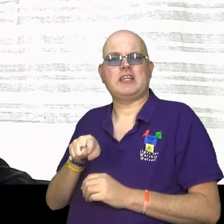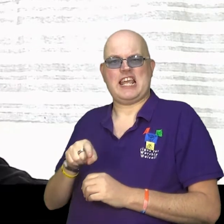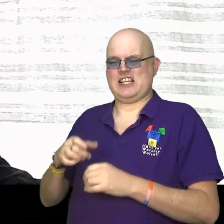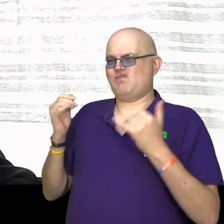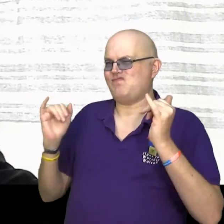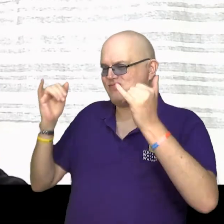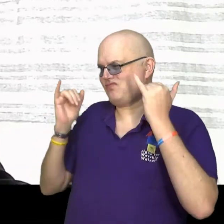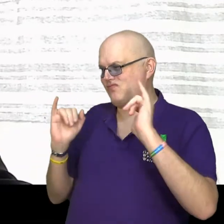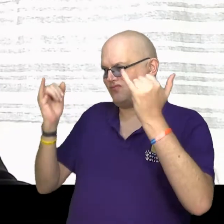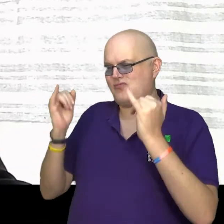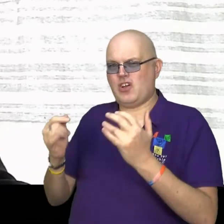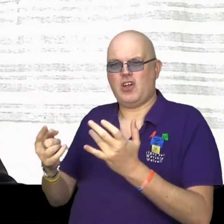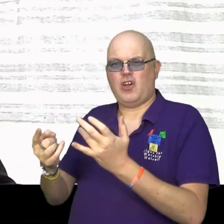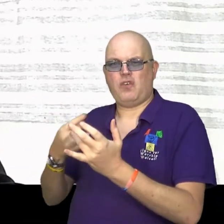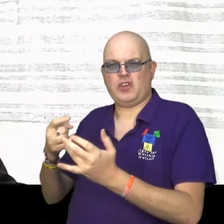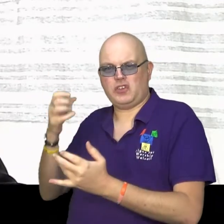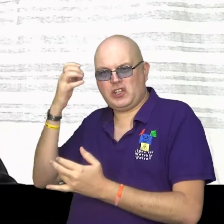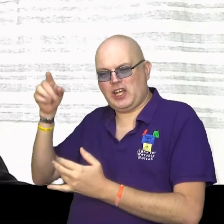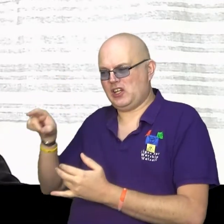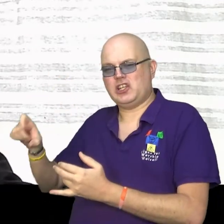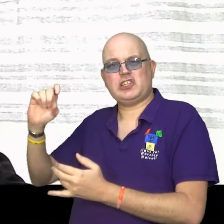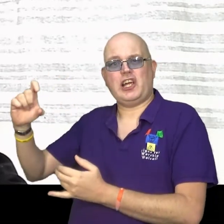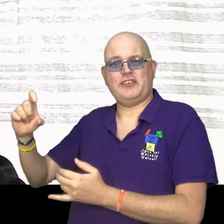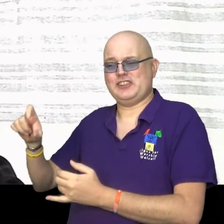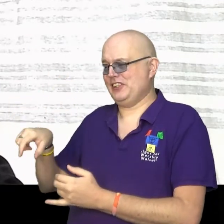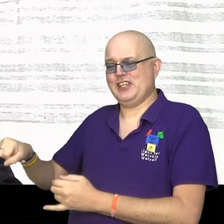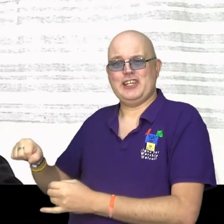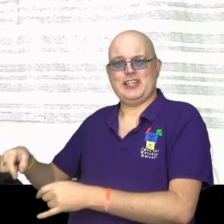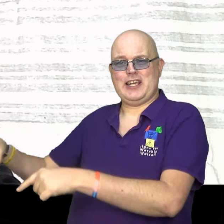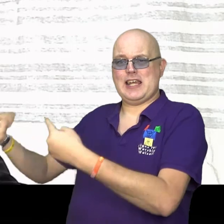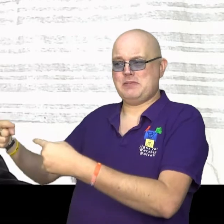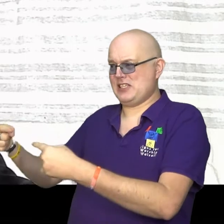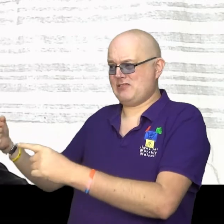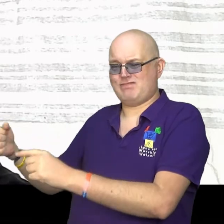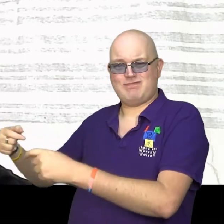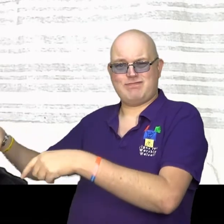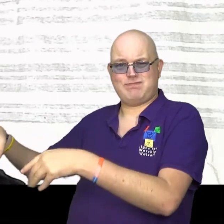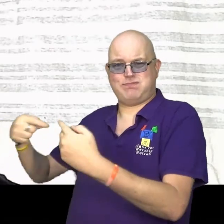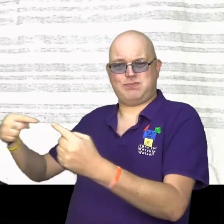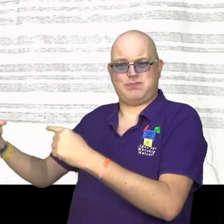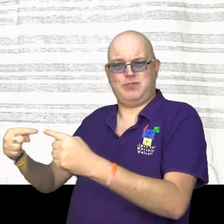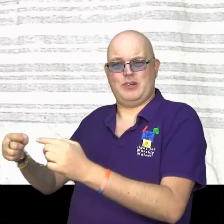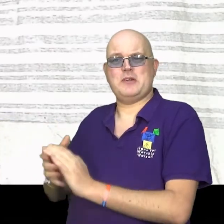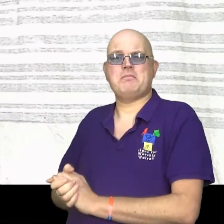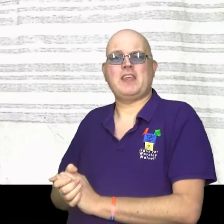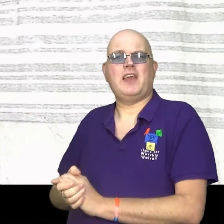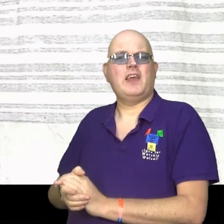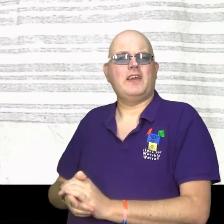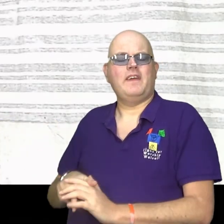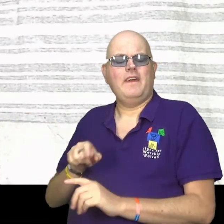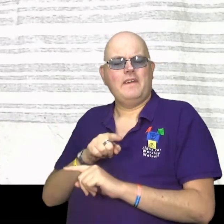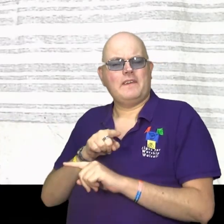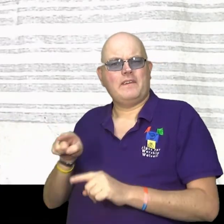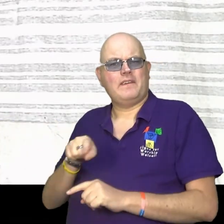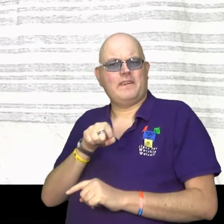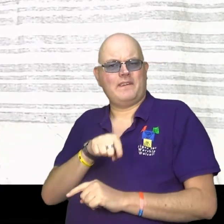he is living it up while his other co-king is off fighting their enemies. So from this,